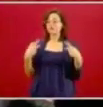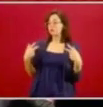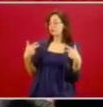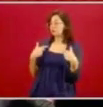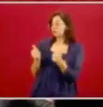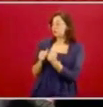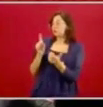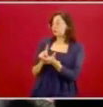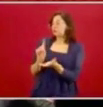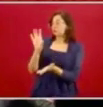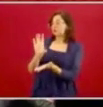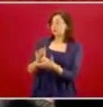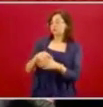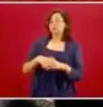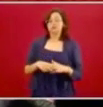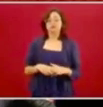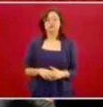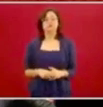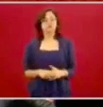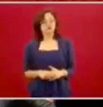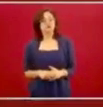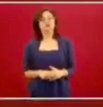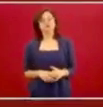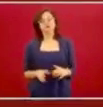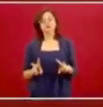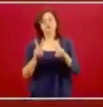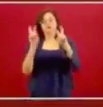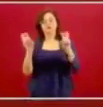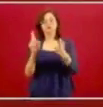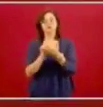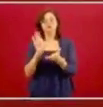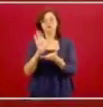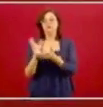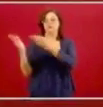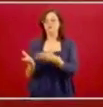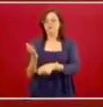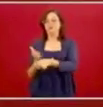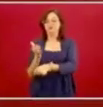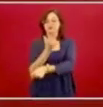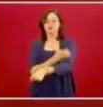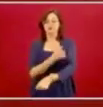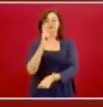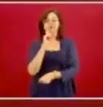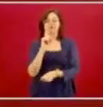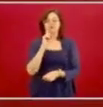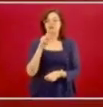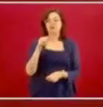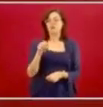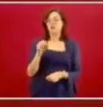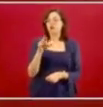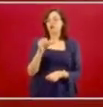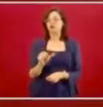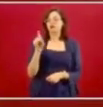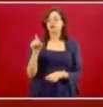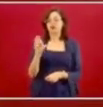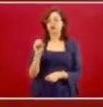estimate that we're gonna reach our highest number of infected cases during the month of May.